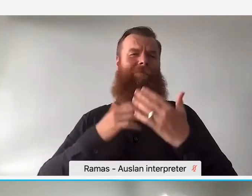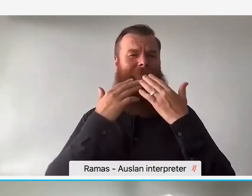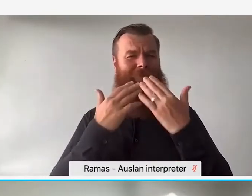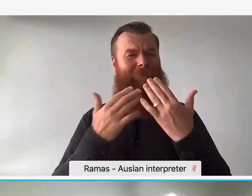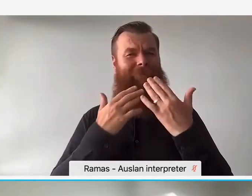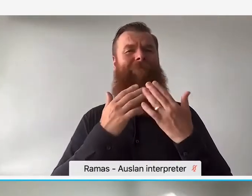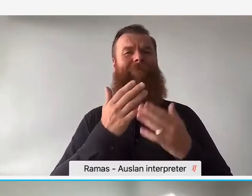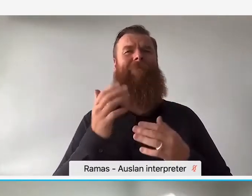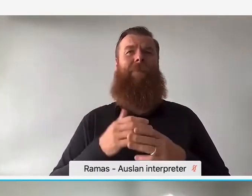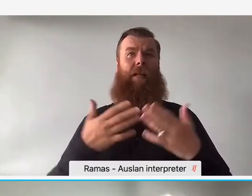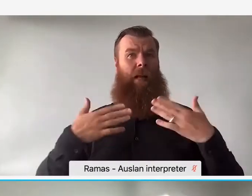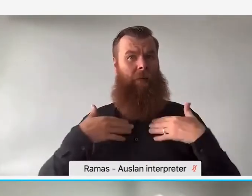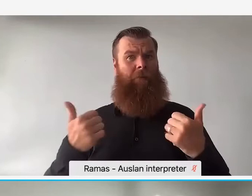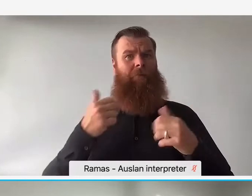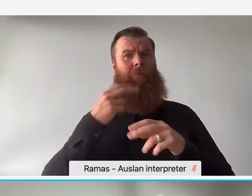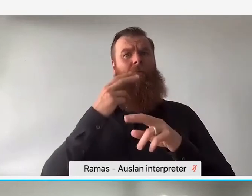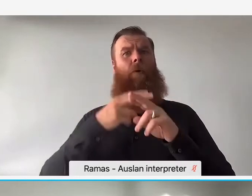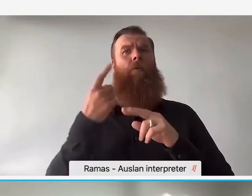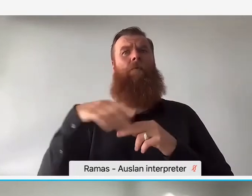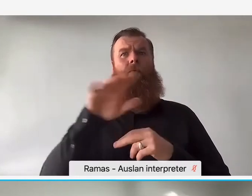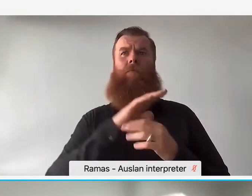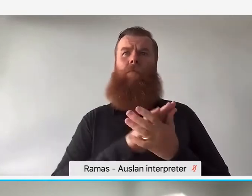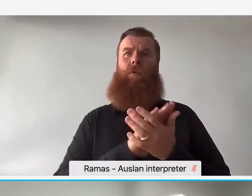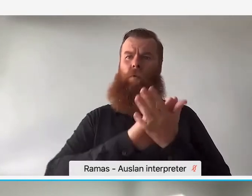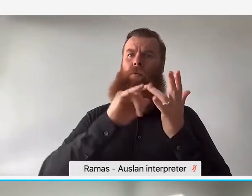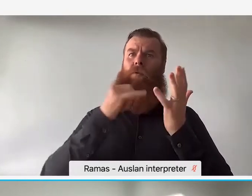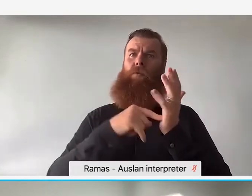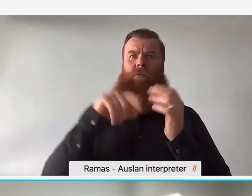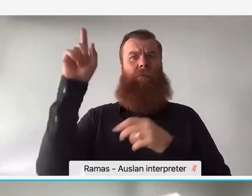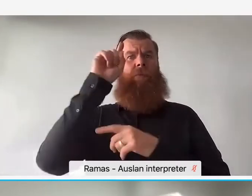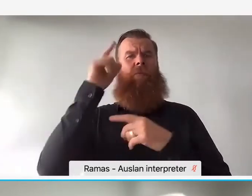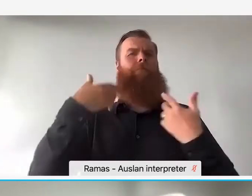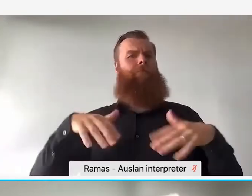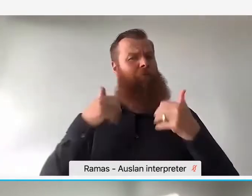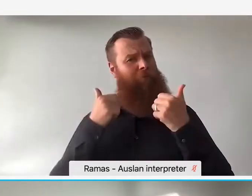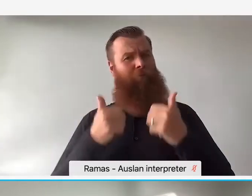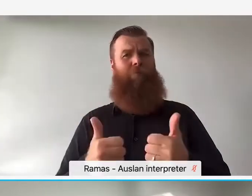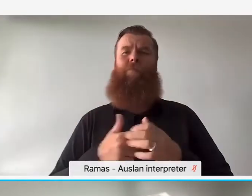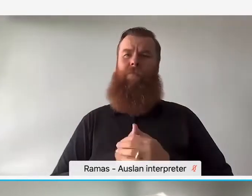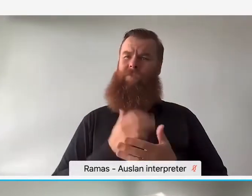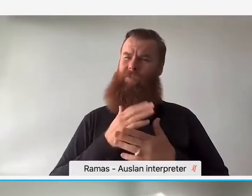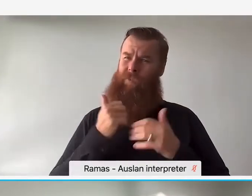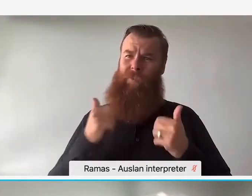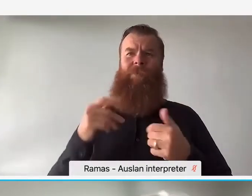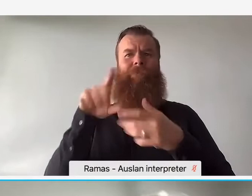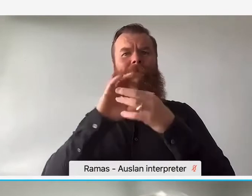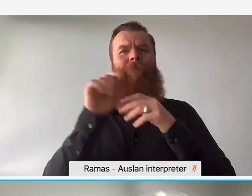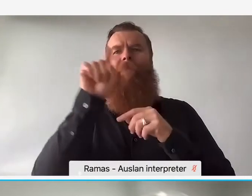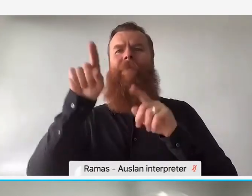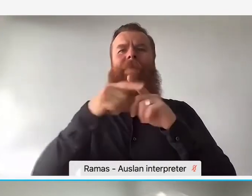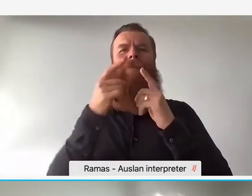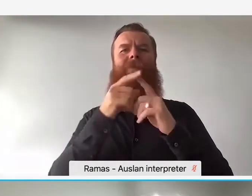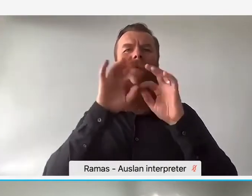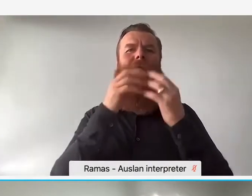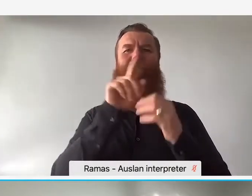for hosting this webinar today and bringing us all together. It's really great for us to be able to use our connections with our whole of government colleagues to promote